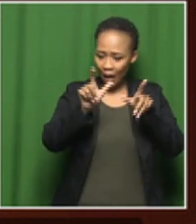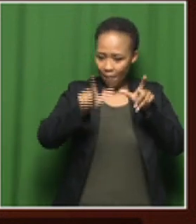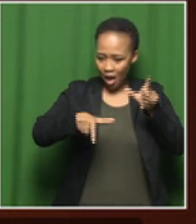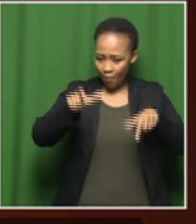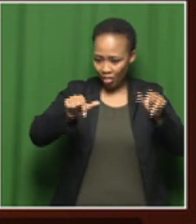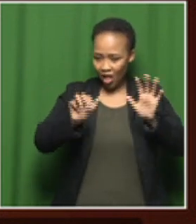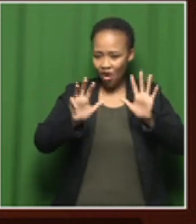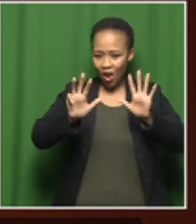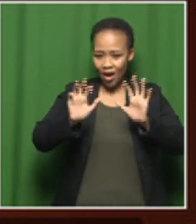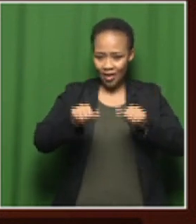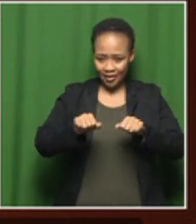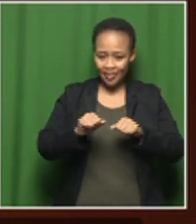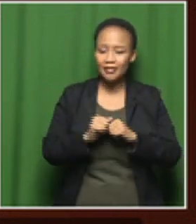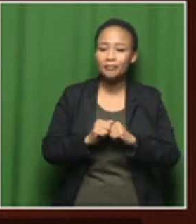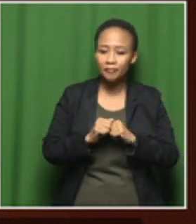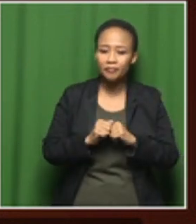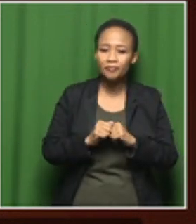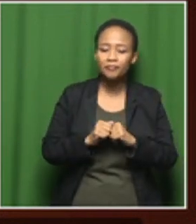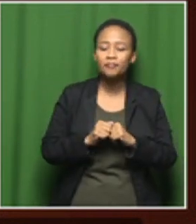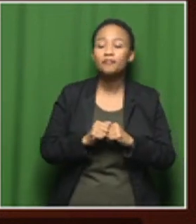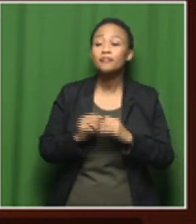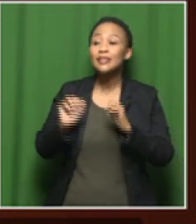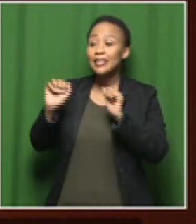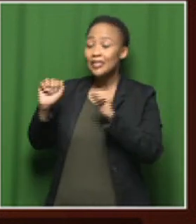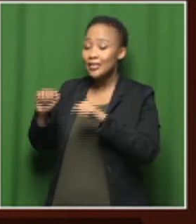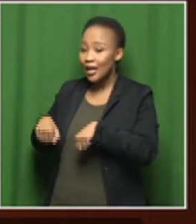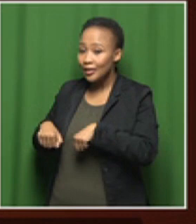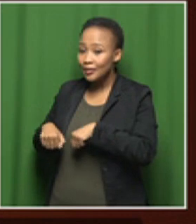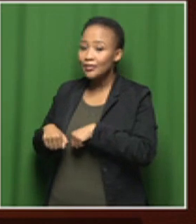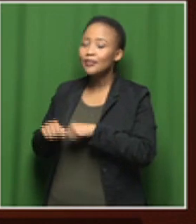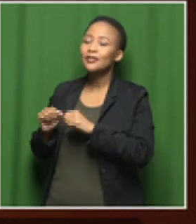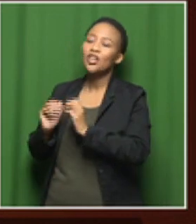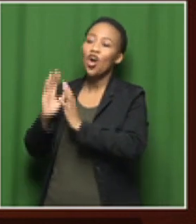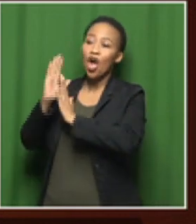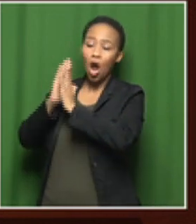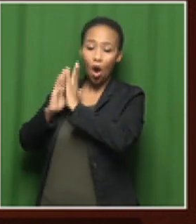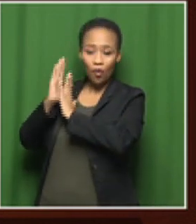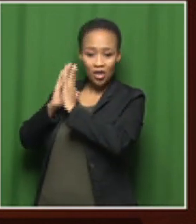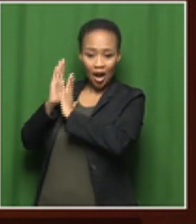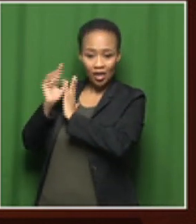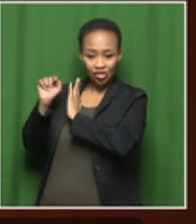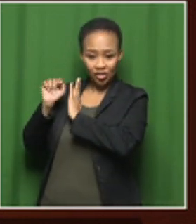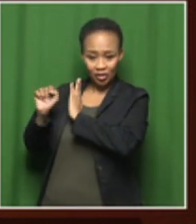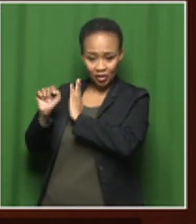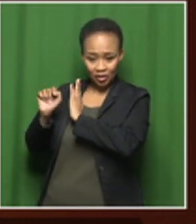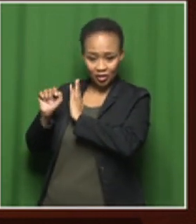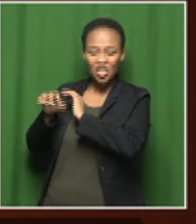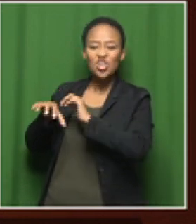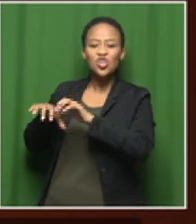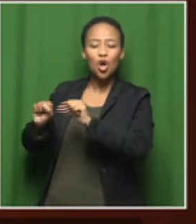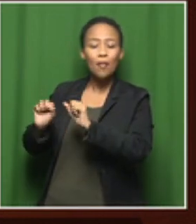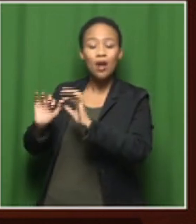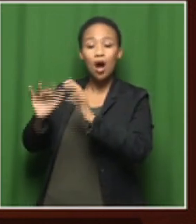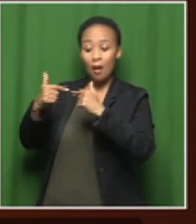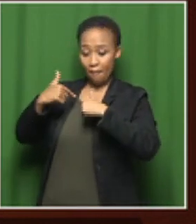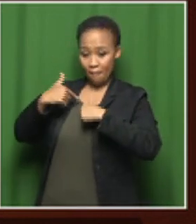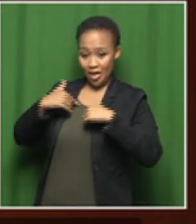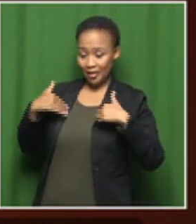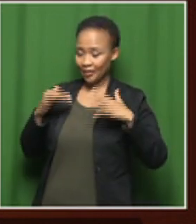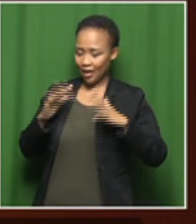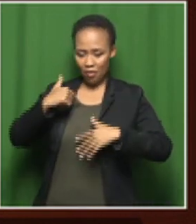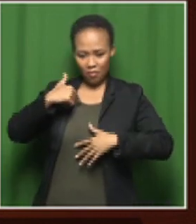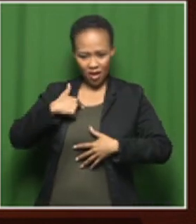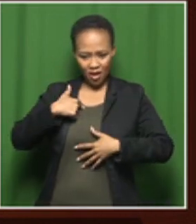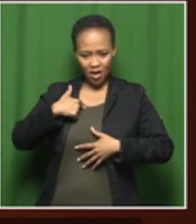Yes. So, this is the third installment of Heritage, and how it had started was that, I'm Soto, and I wanted